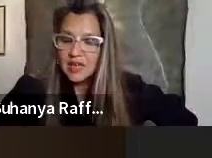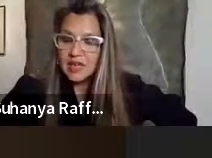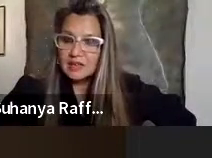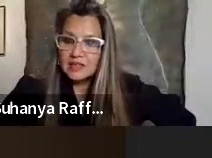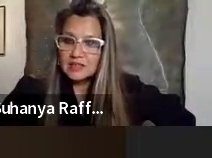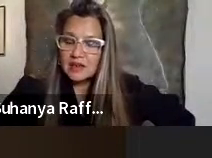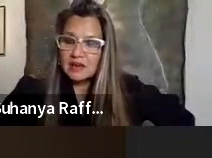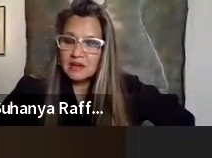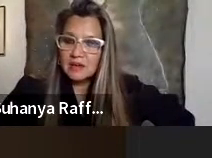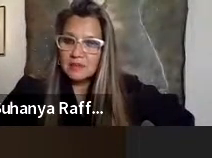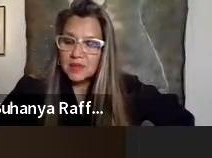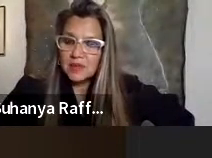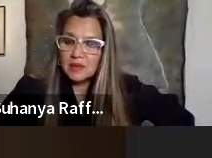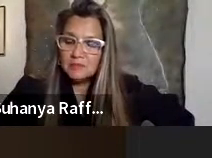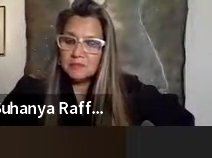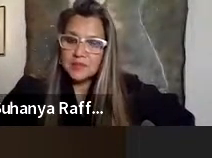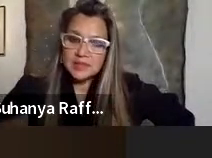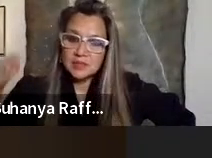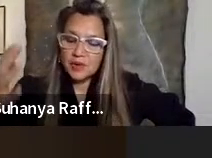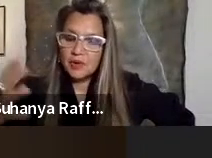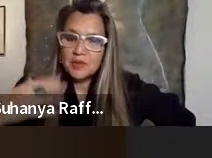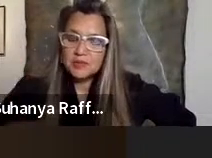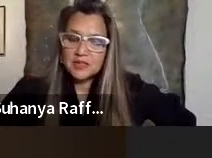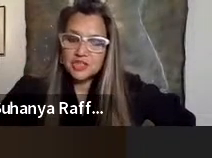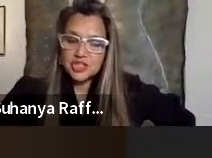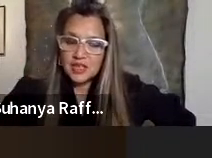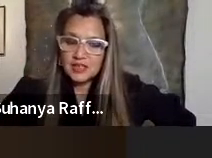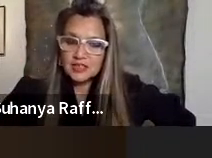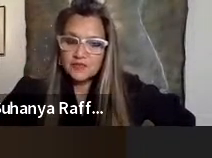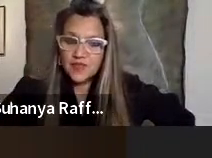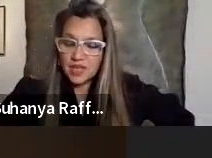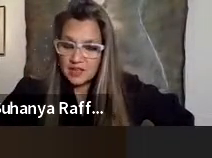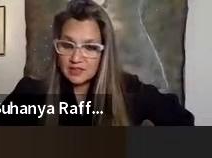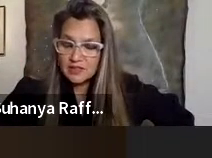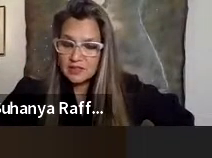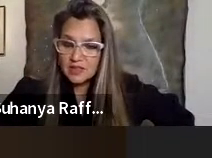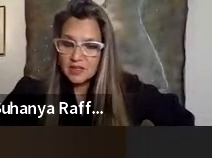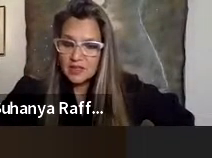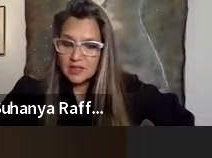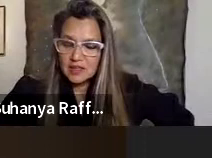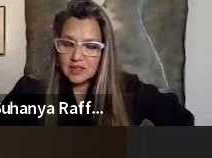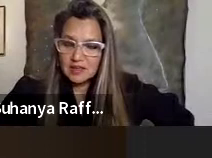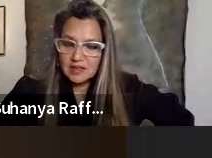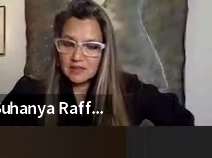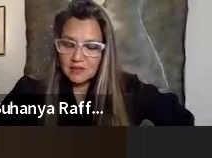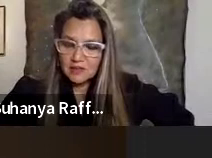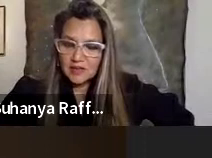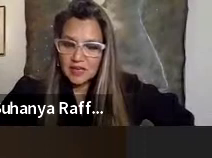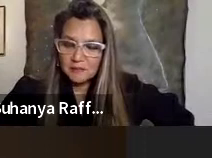hallucination. And these are problems that she has faced